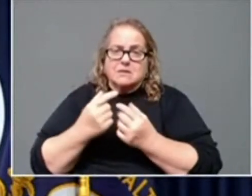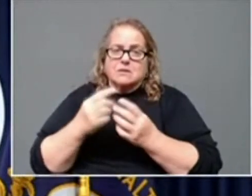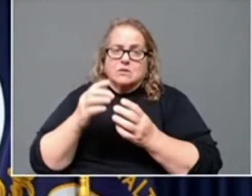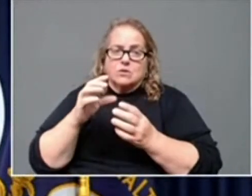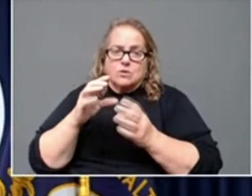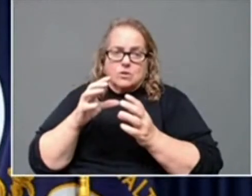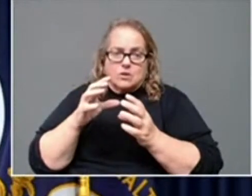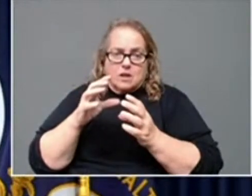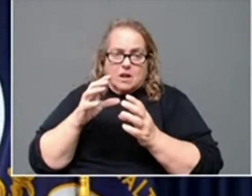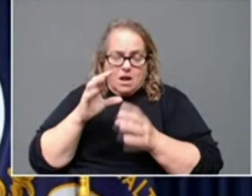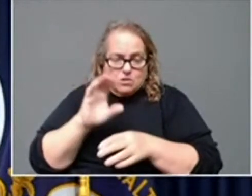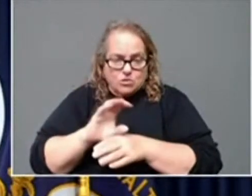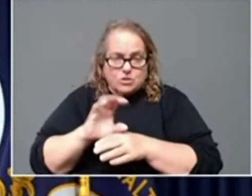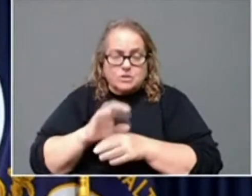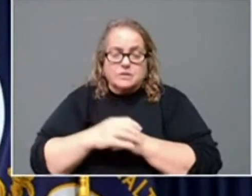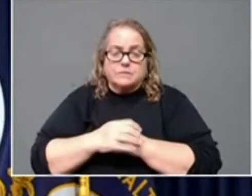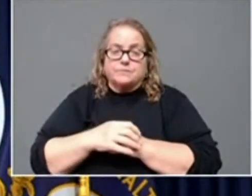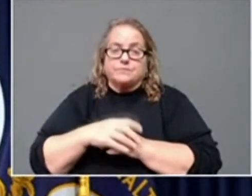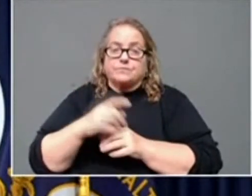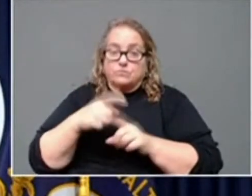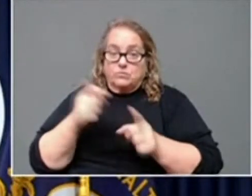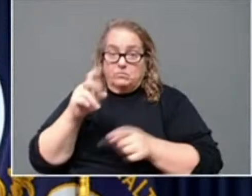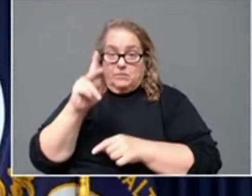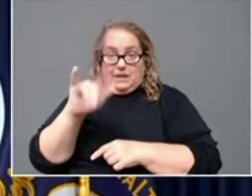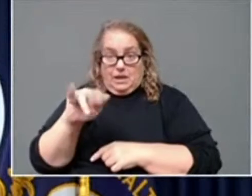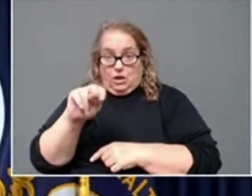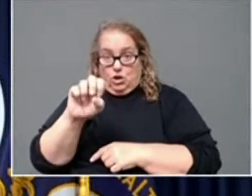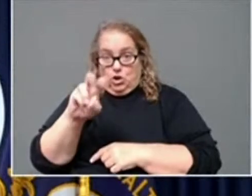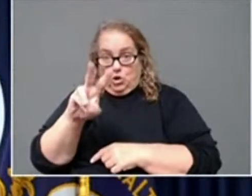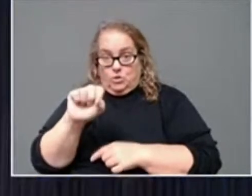Ramlagan from Kentucky News Connection.